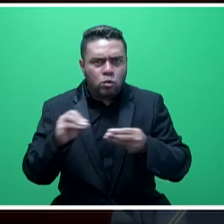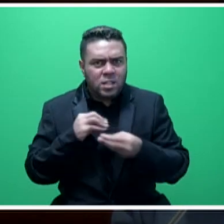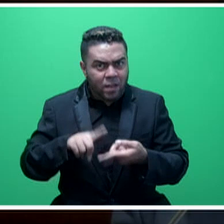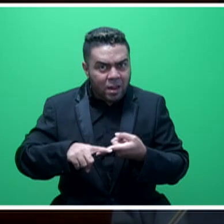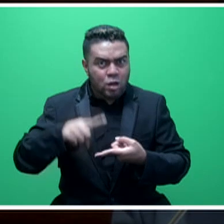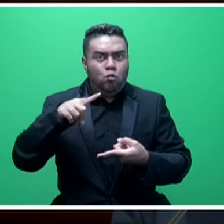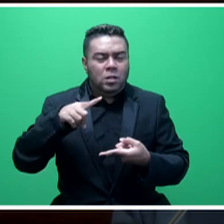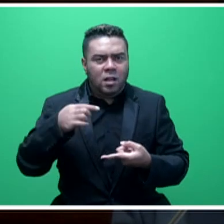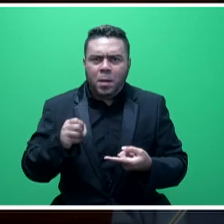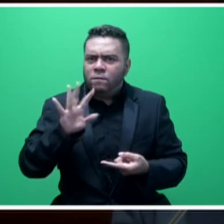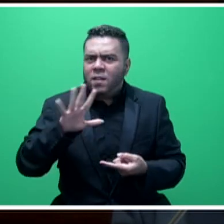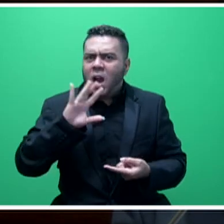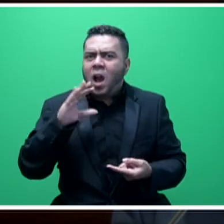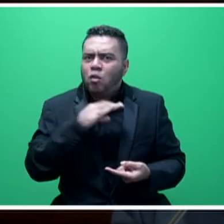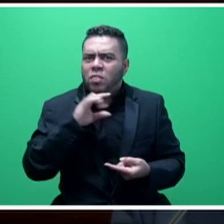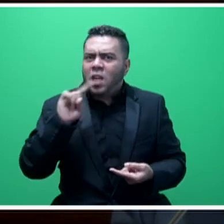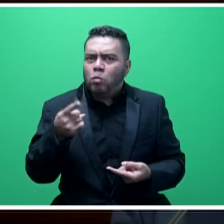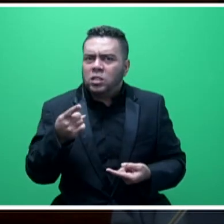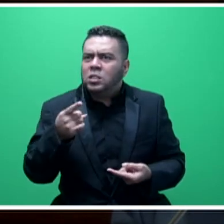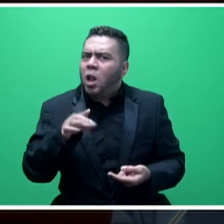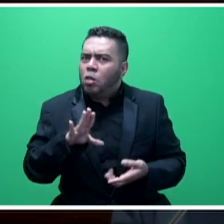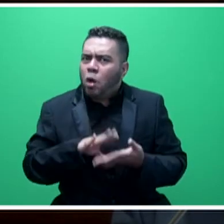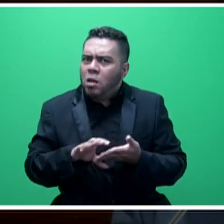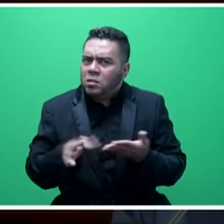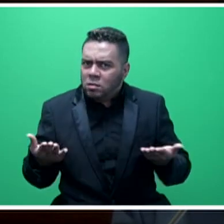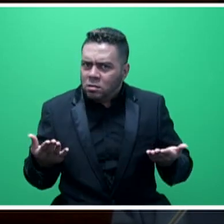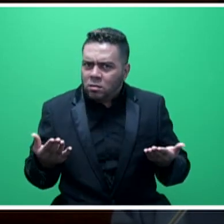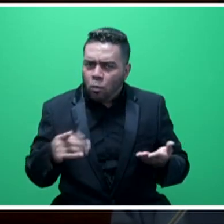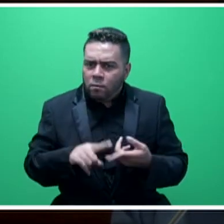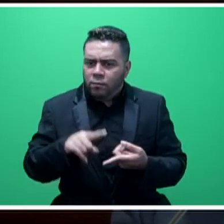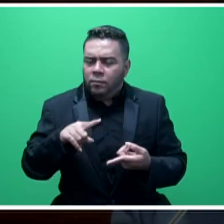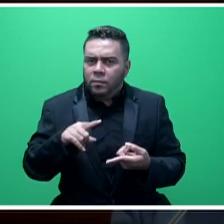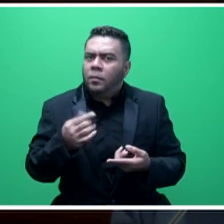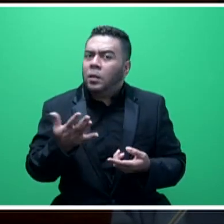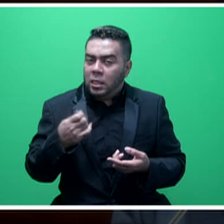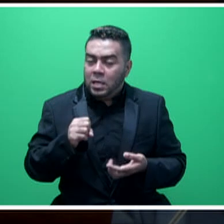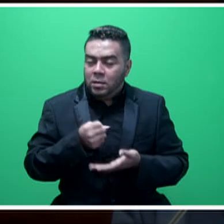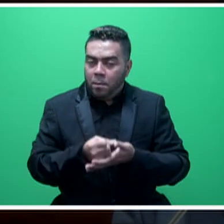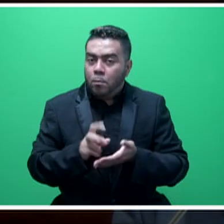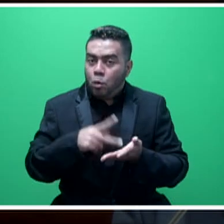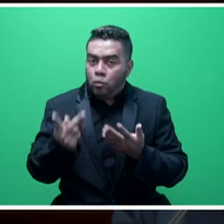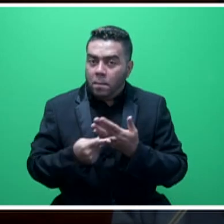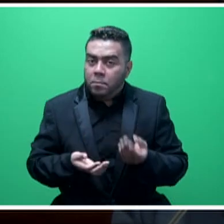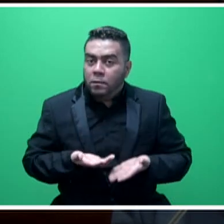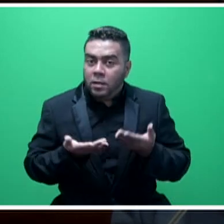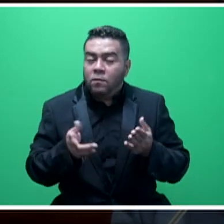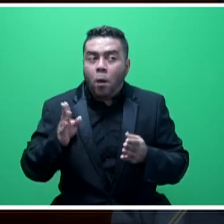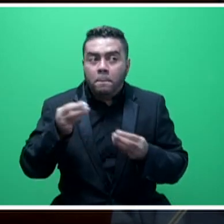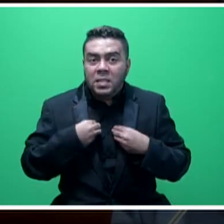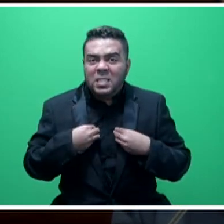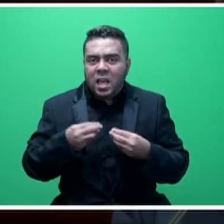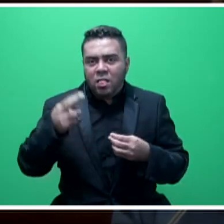increased allocation of $500,000. As we understand the essential support this program provides to the businesses in the north.